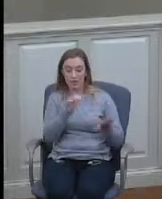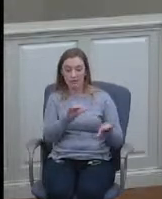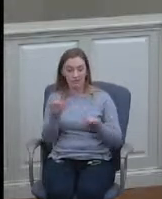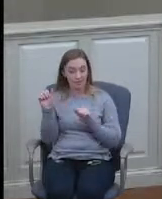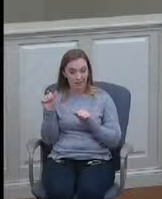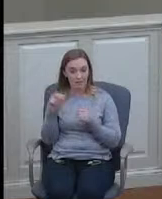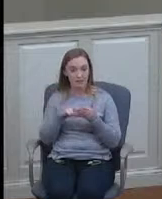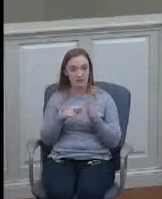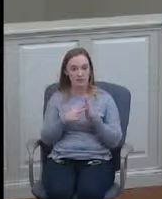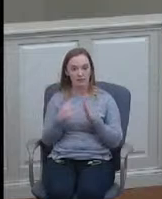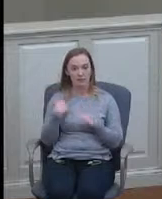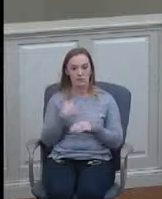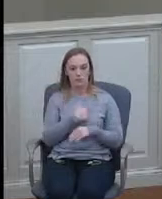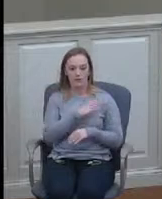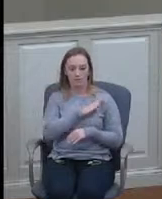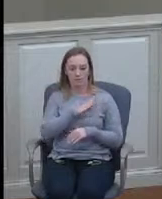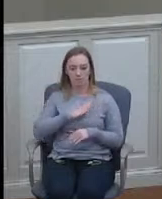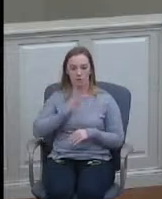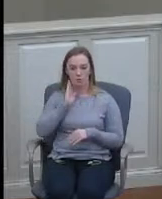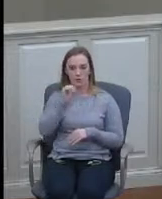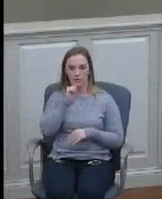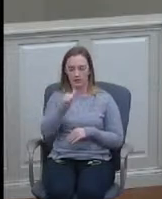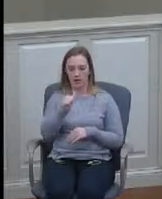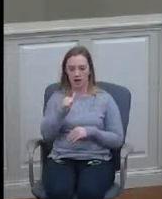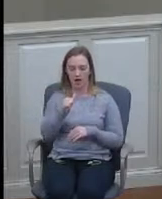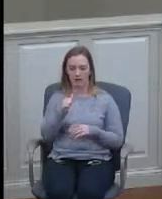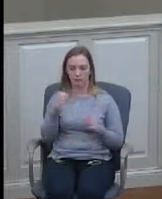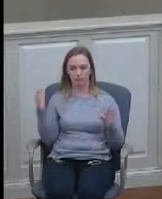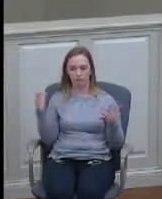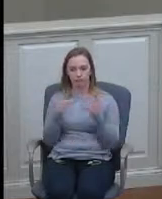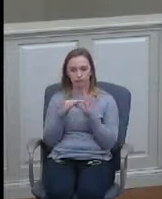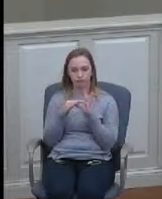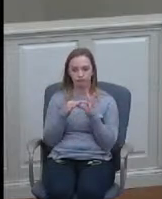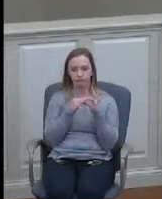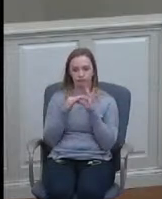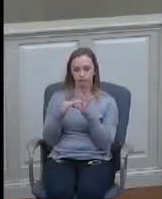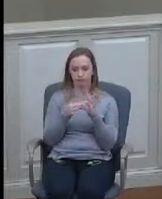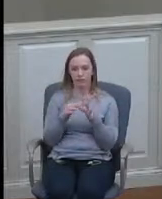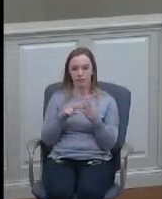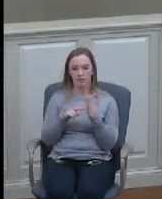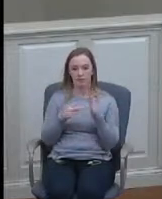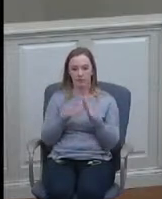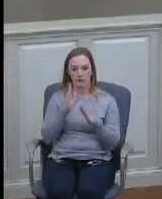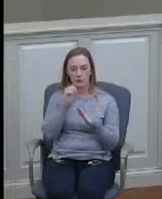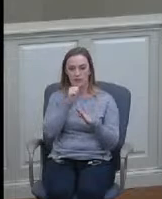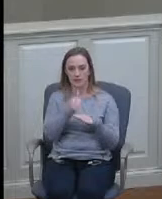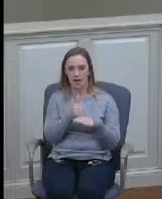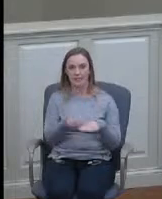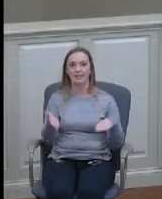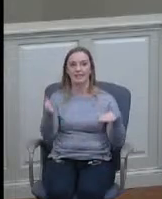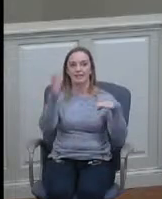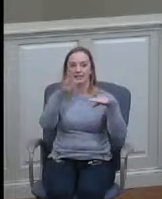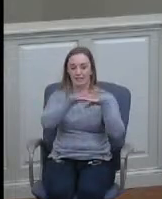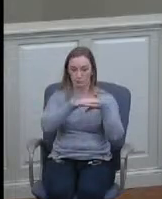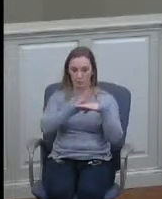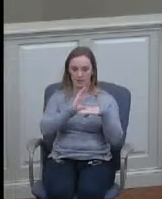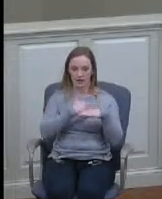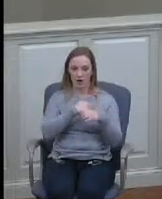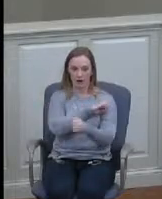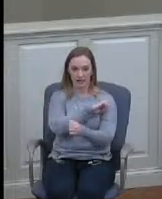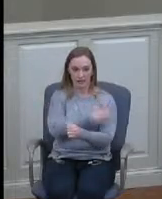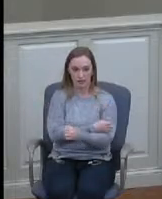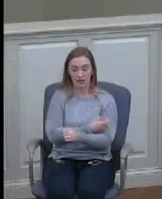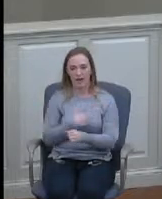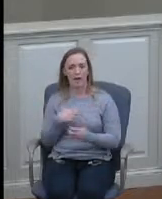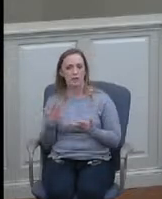this resurgence back into the heart. And so in that respect, not that I want it to repeat itself, but I am thankful that